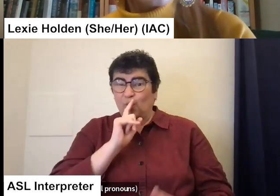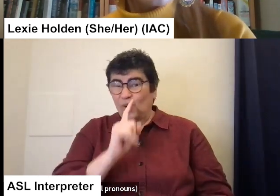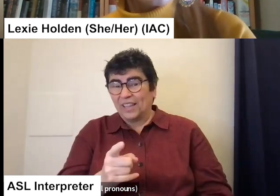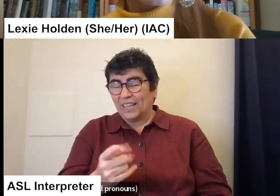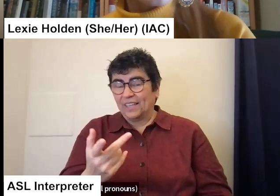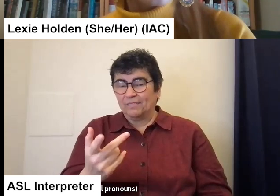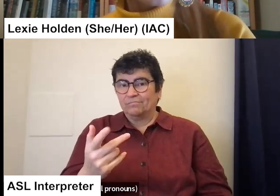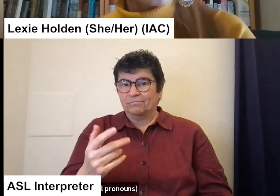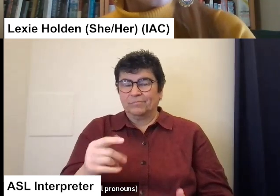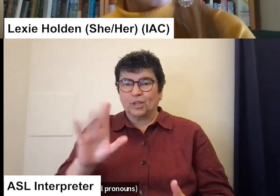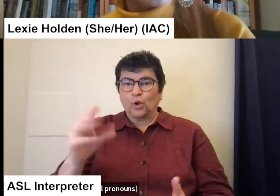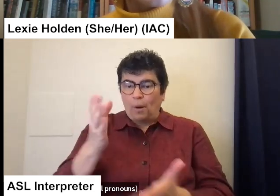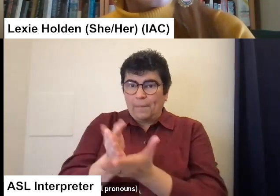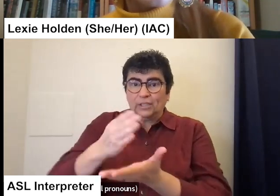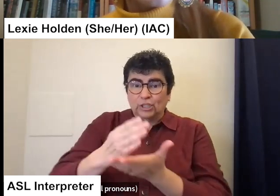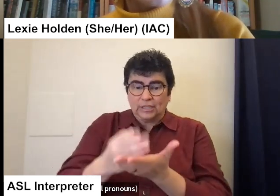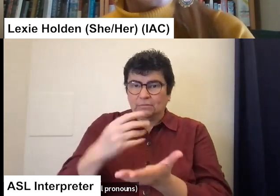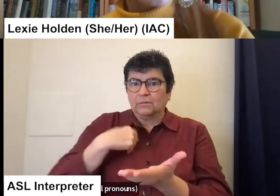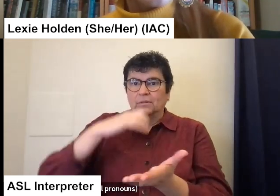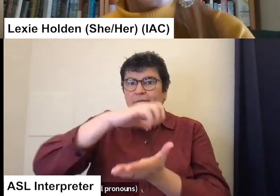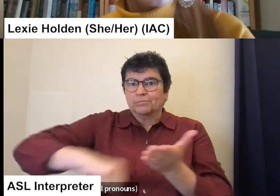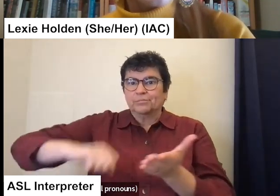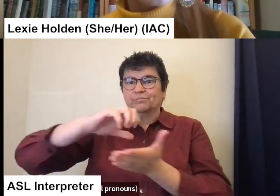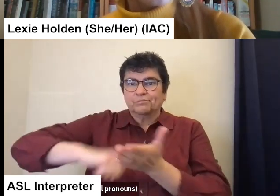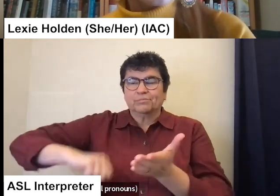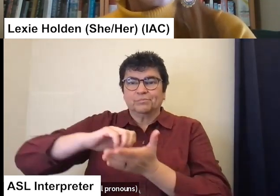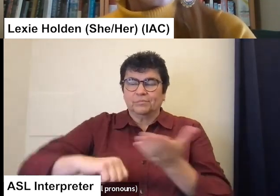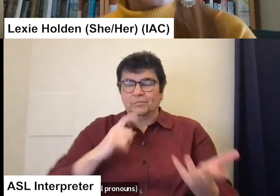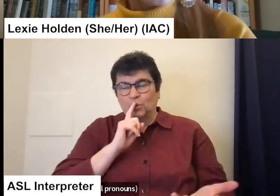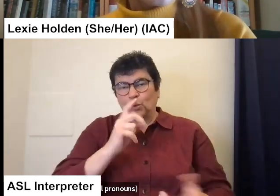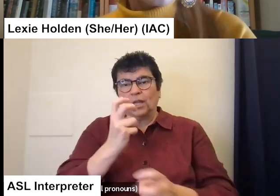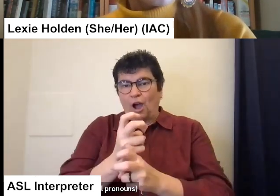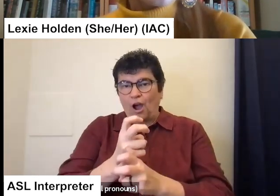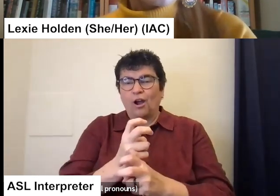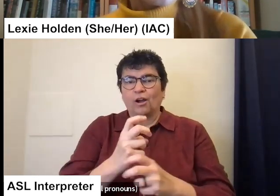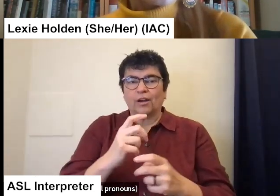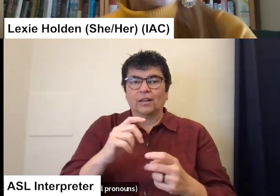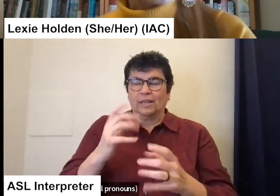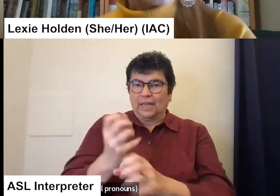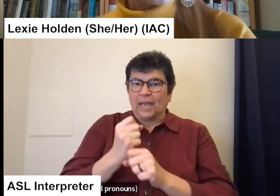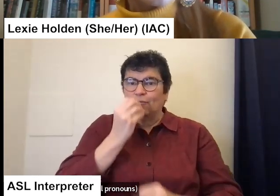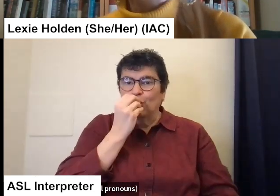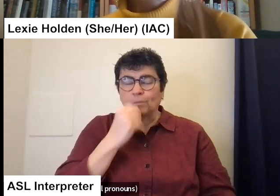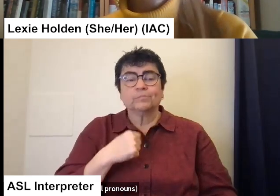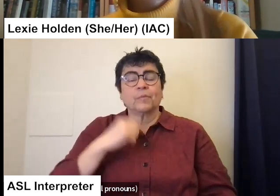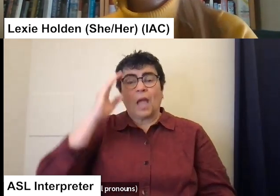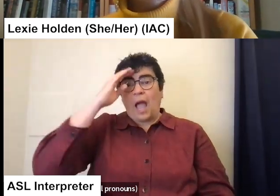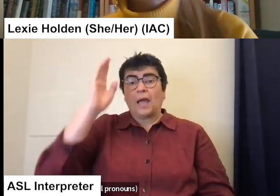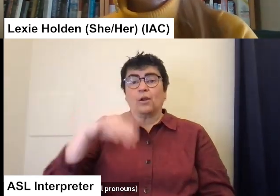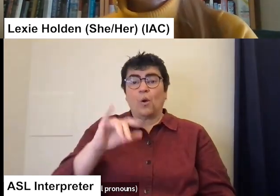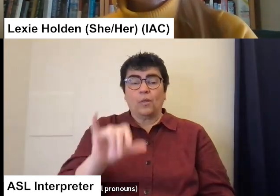cut into your budget. And it's just really hard to kind of get food. I do know that,